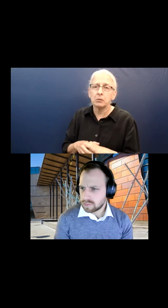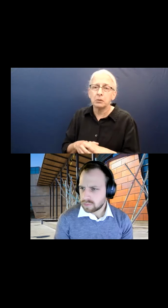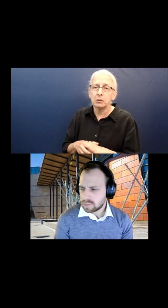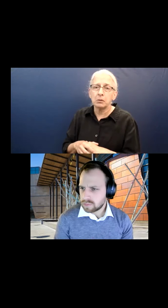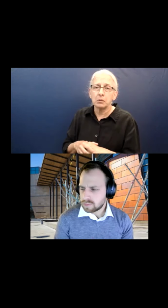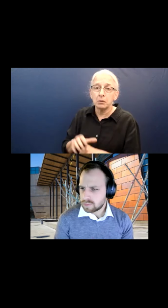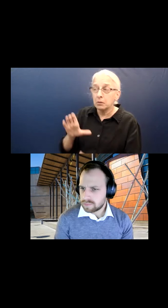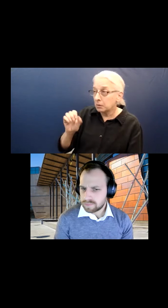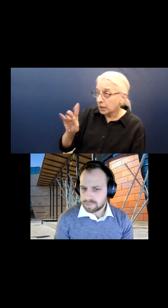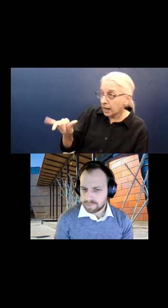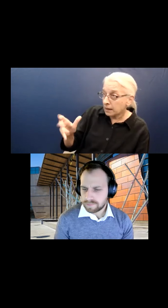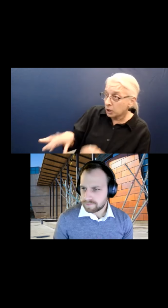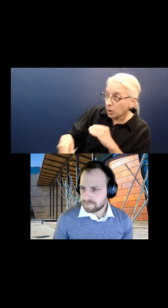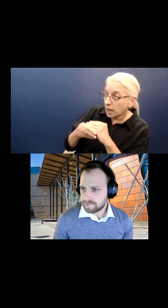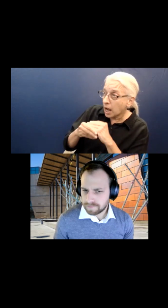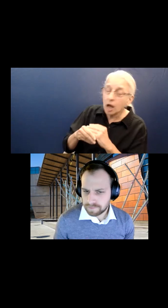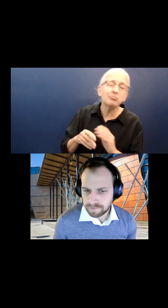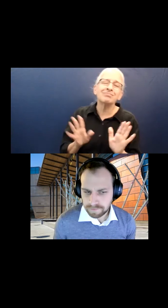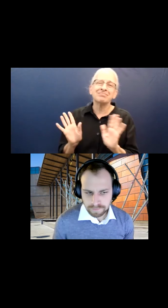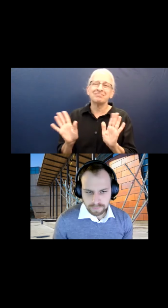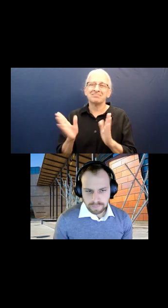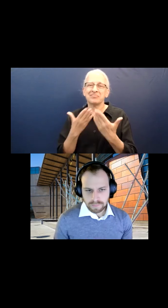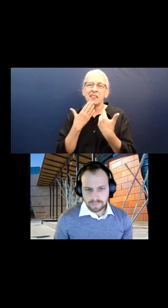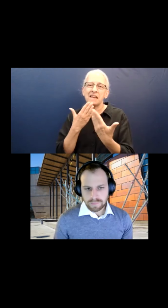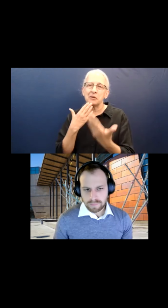I don't have anything further to add. Thanks.